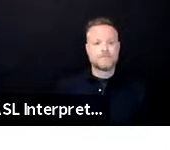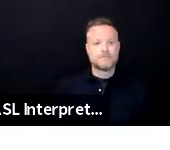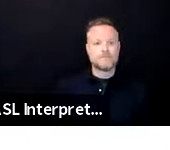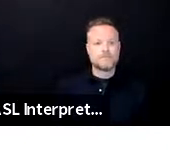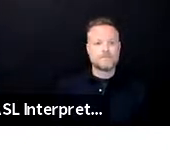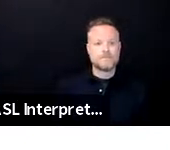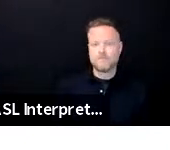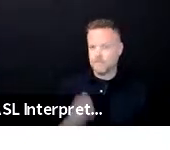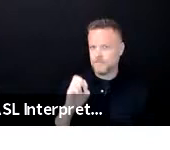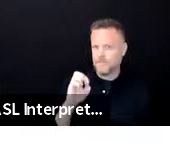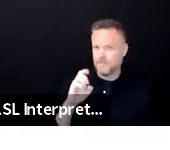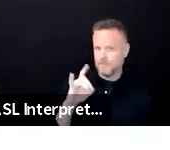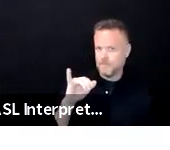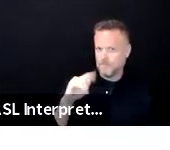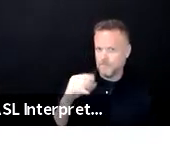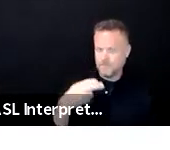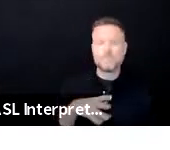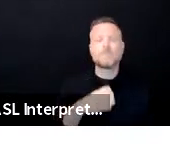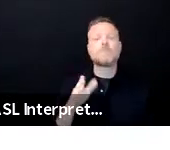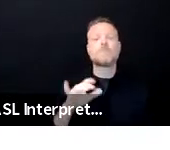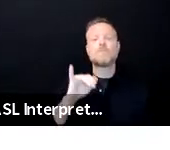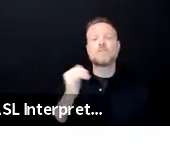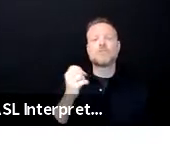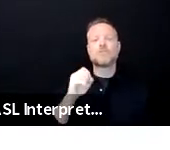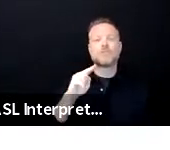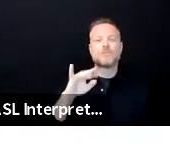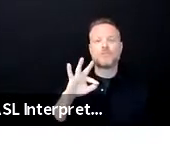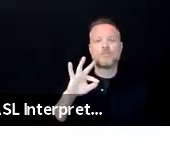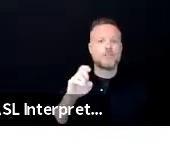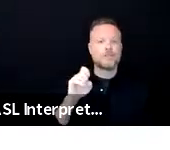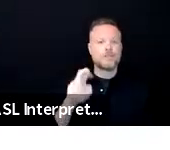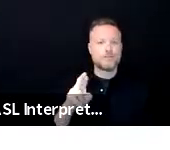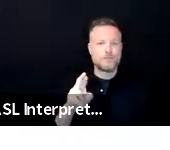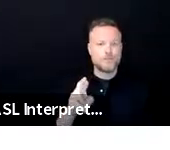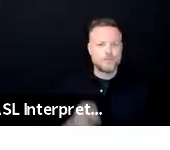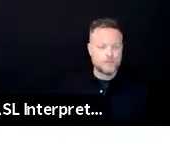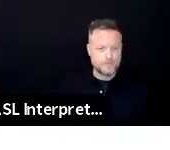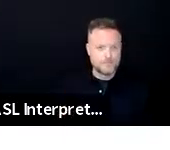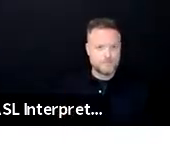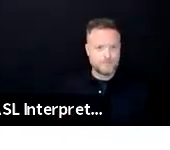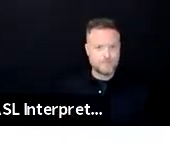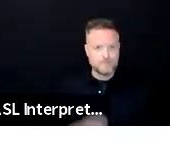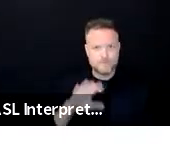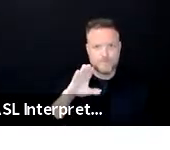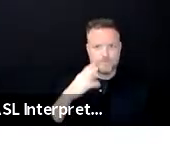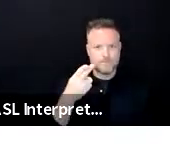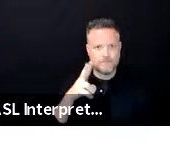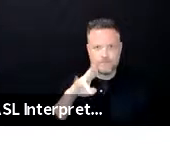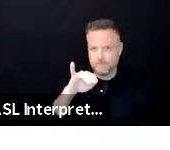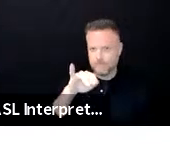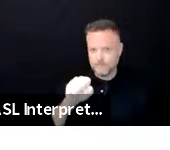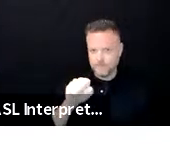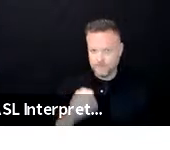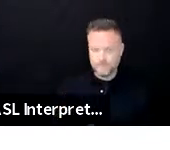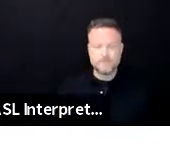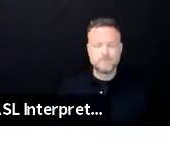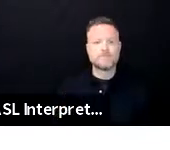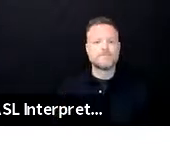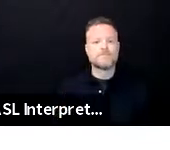Edith Gaines, thank you. Jennifer Sutherland, Here. Chris Howell,